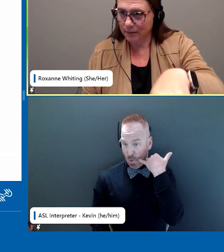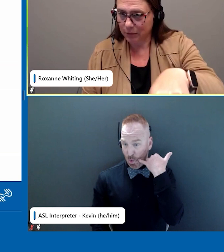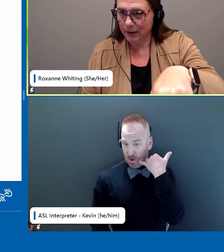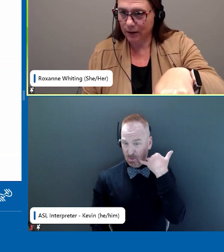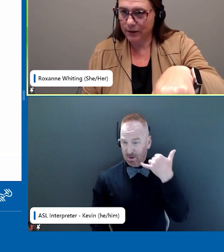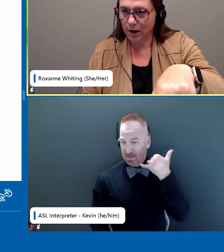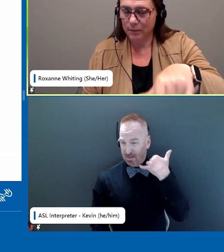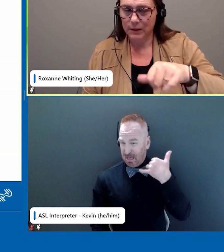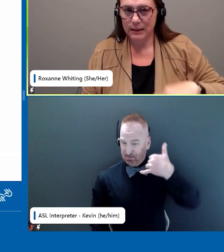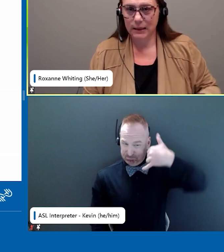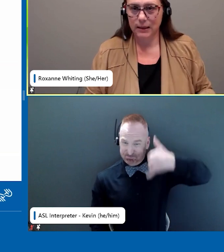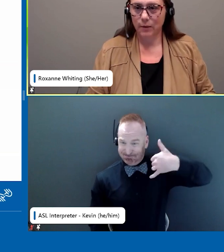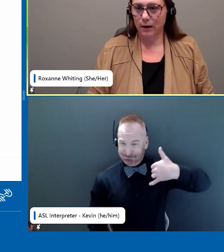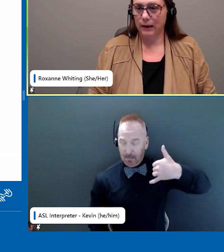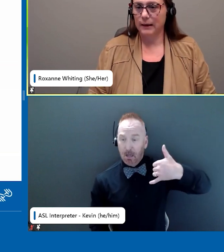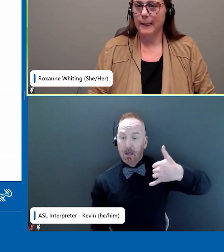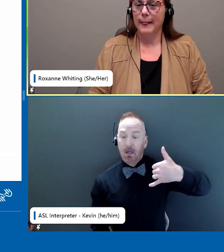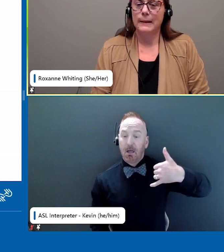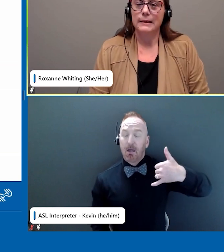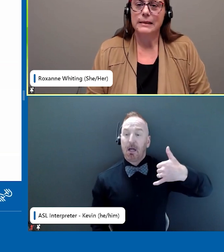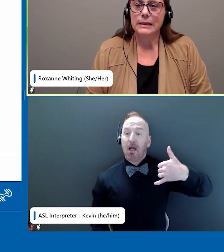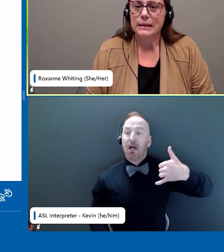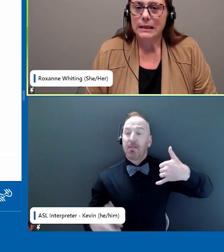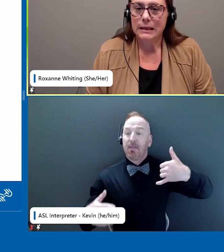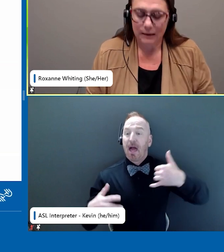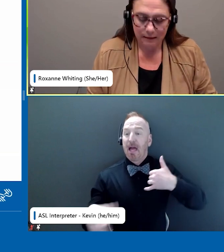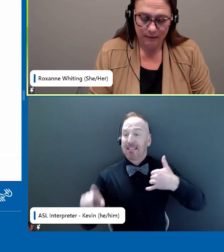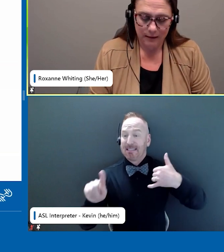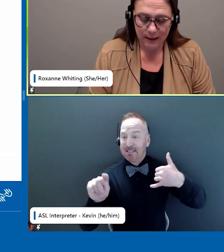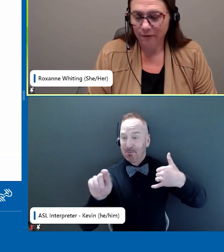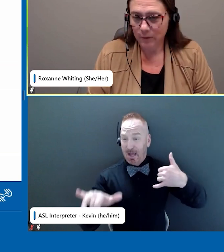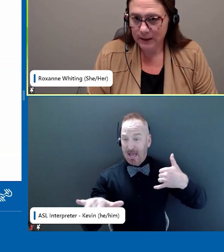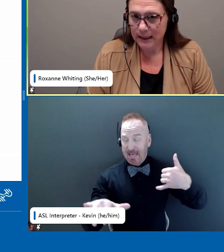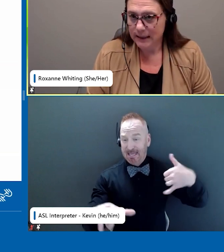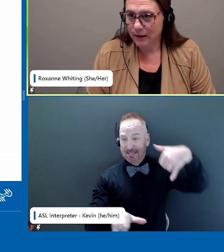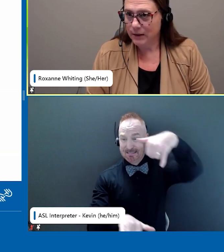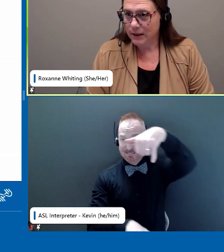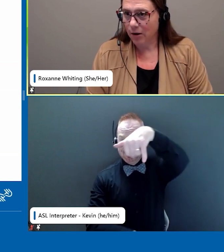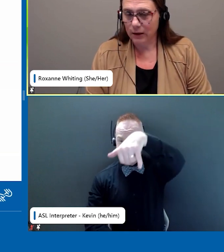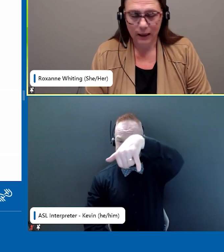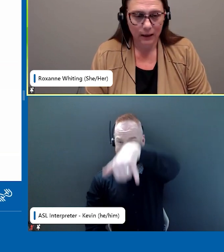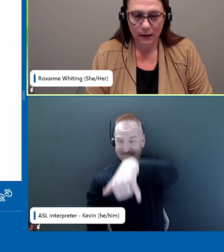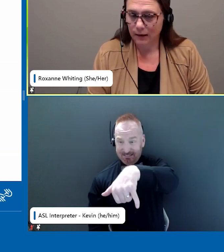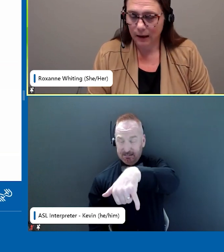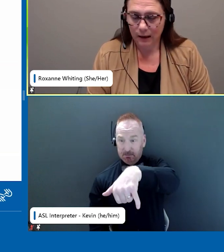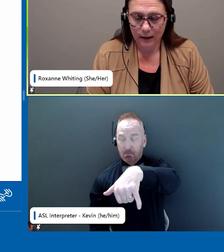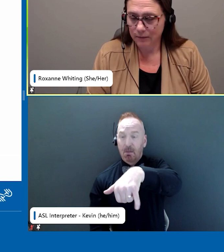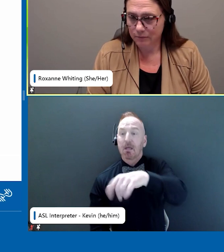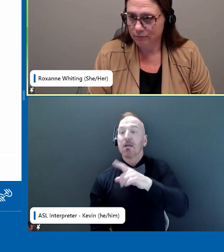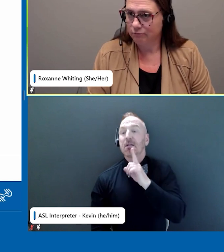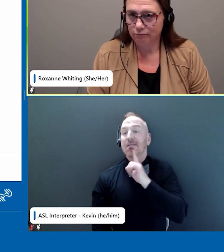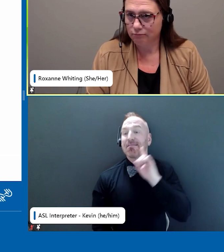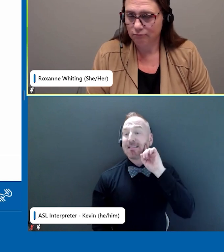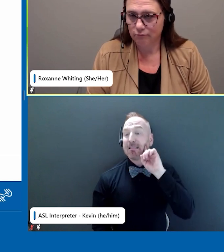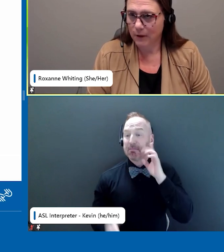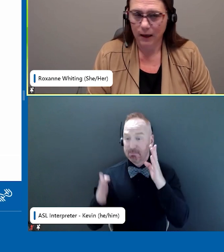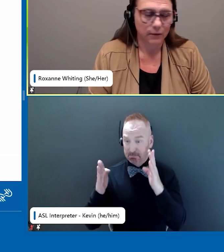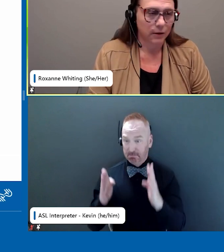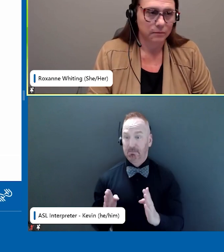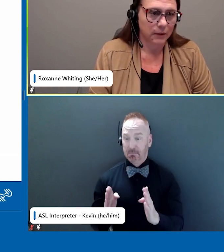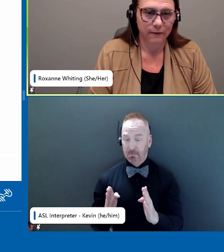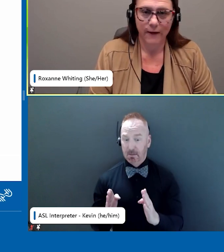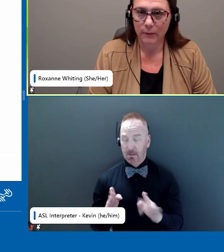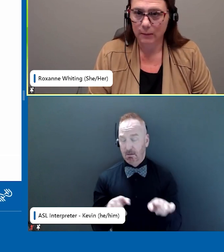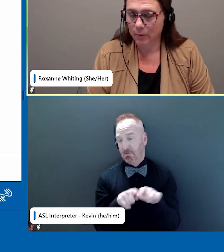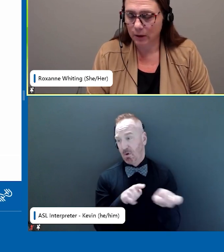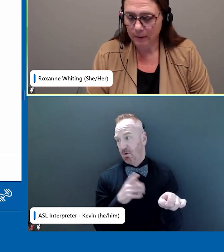end and plunk it on top of this TTY. The deaf person, let's say, was calling, I don't